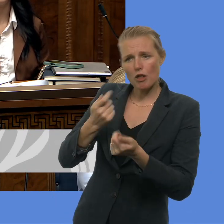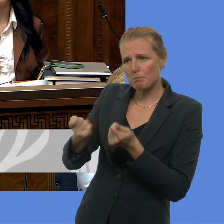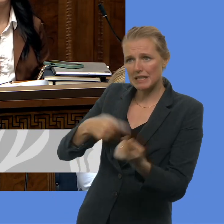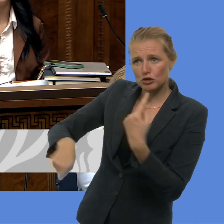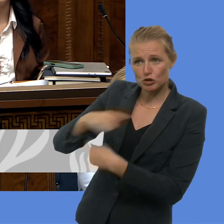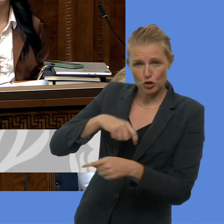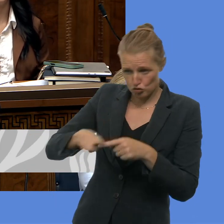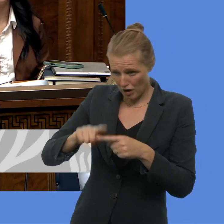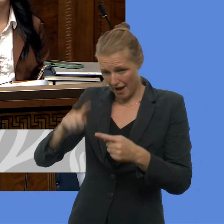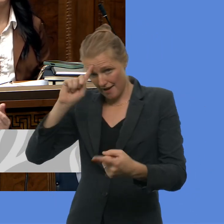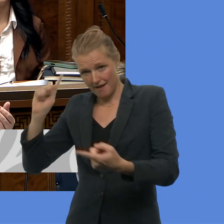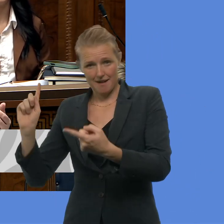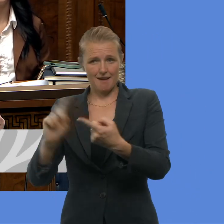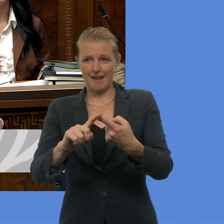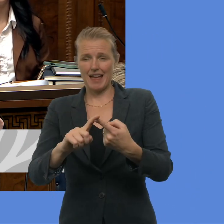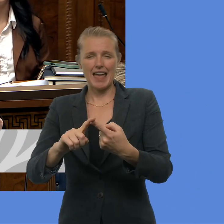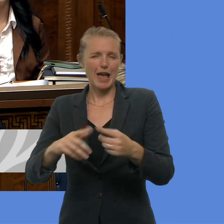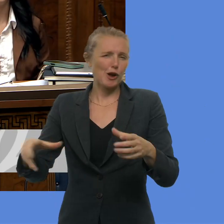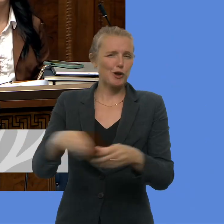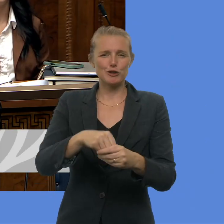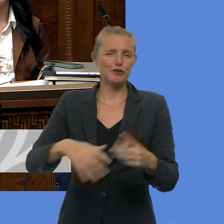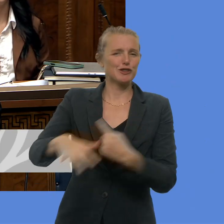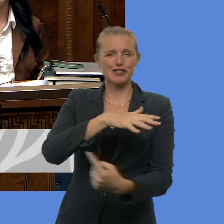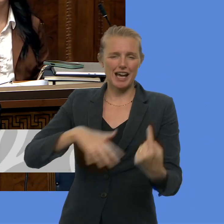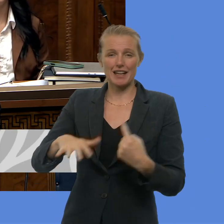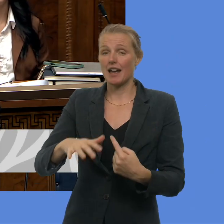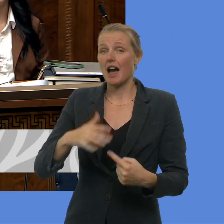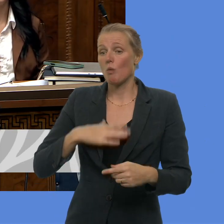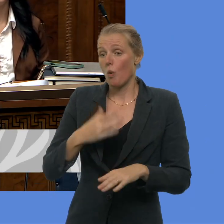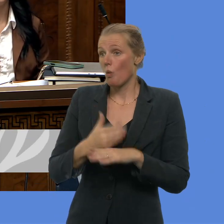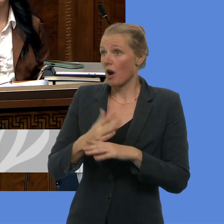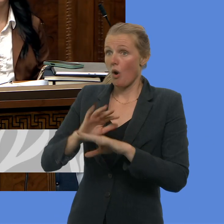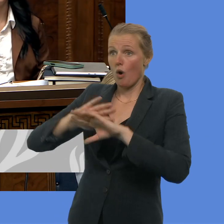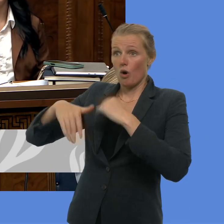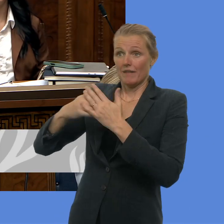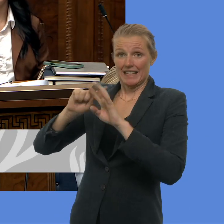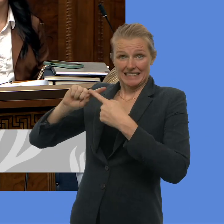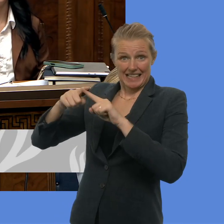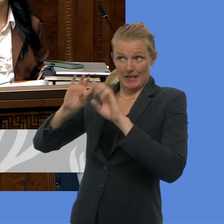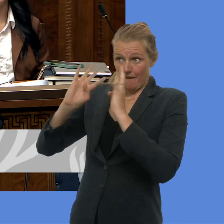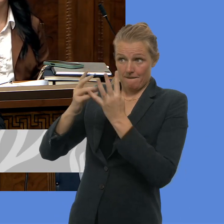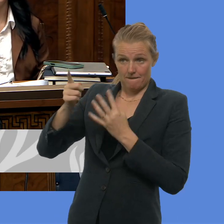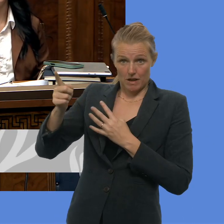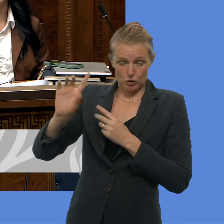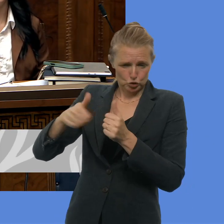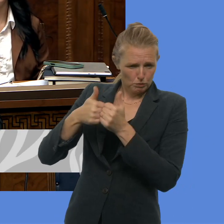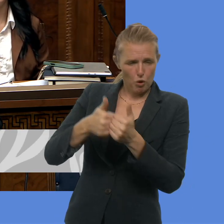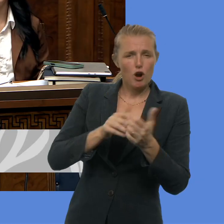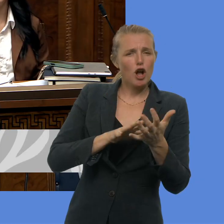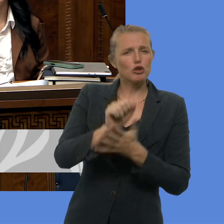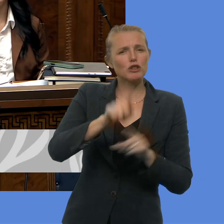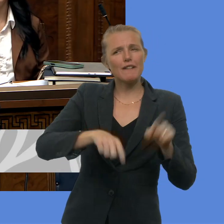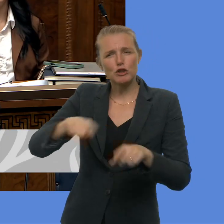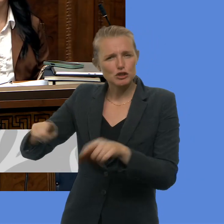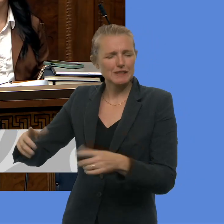that inclusive society. I want us to work across the executive to expand cultural, to support cultural diversity, to celebrate